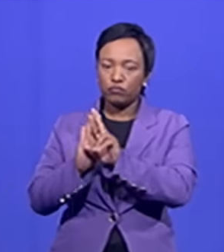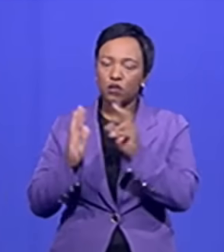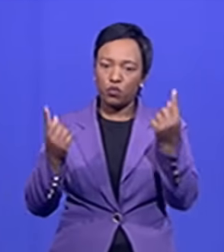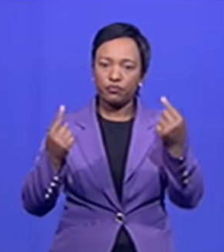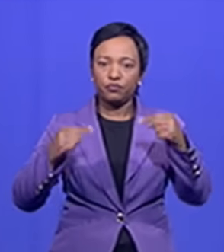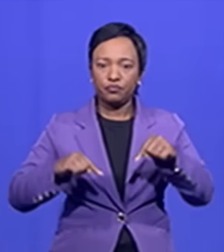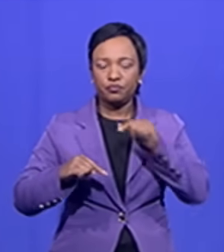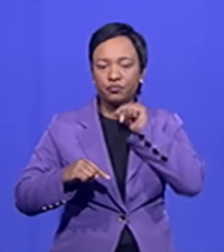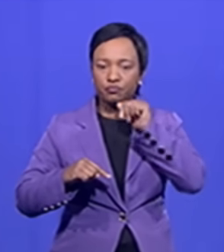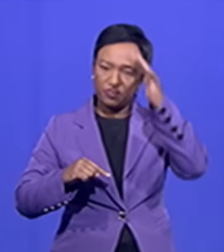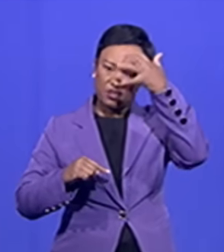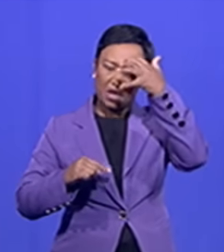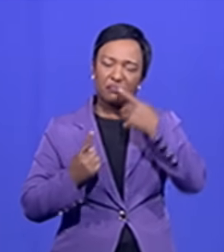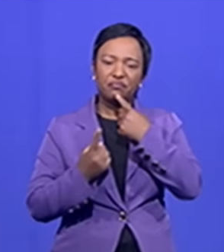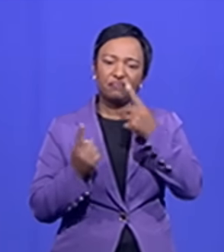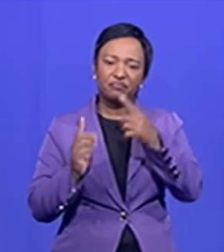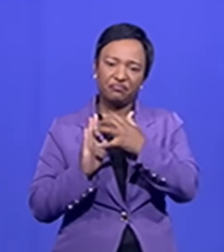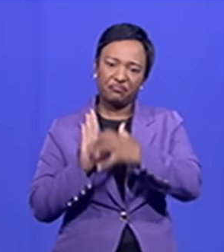tsa Trump.